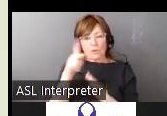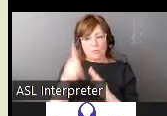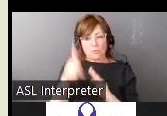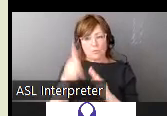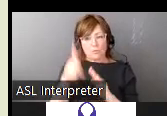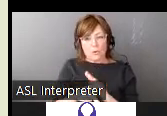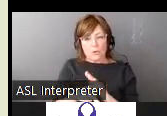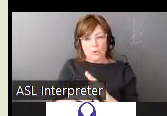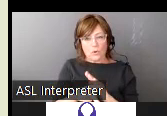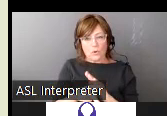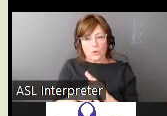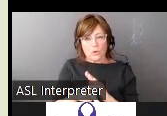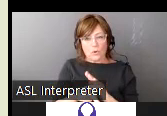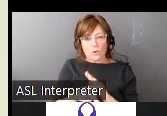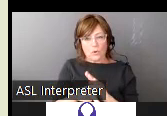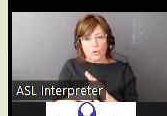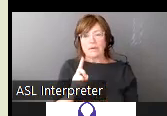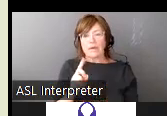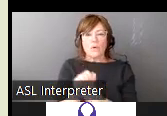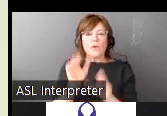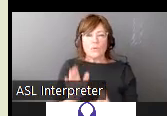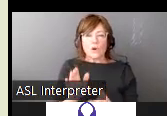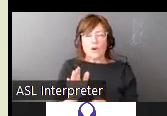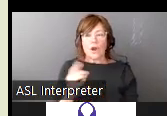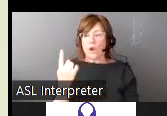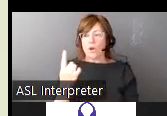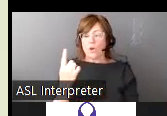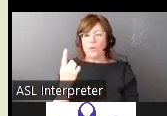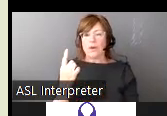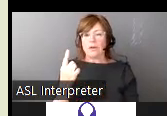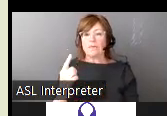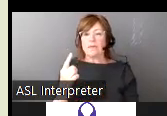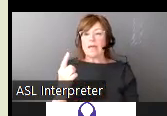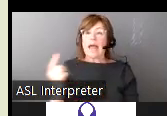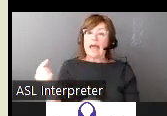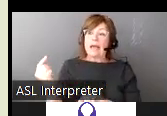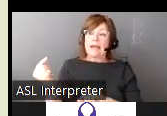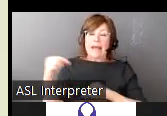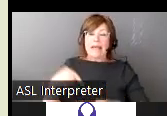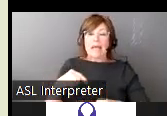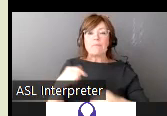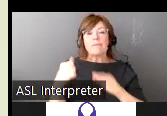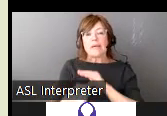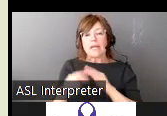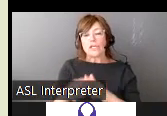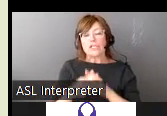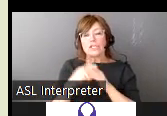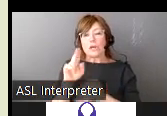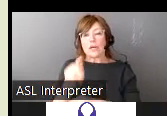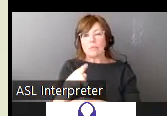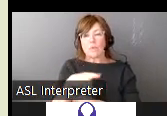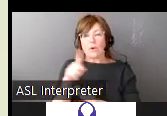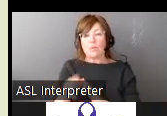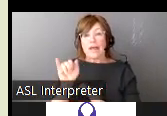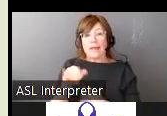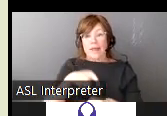temporary foreign worker, and the remaining 1 came to Canada through the Startup Visa Program. At the time of the study, 20